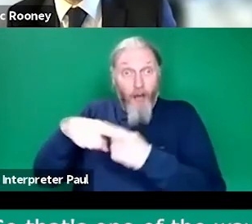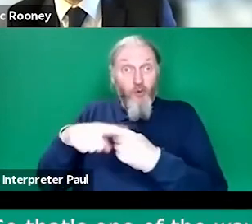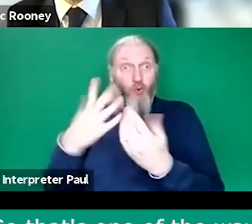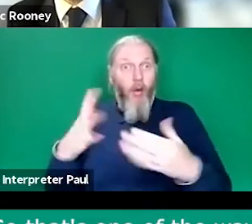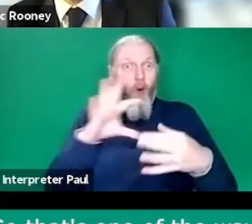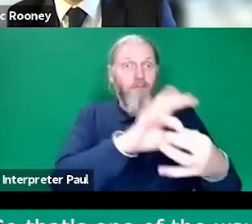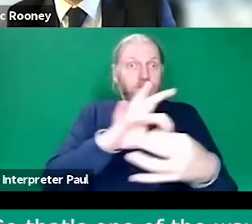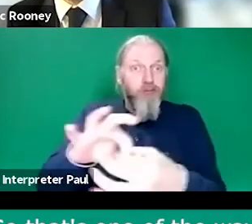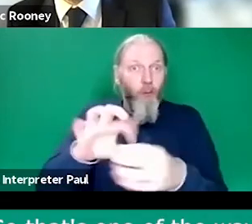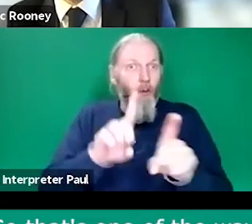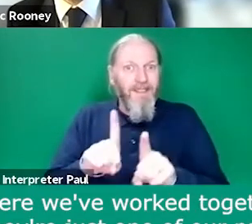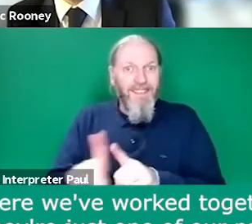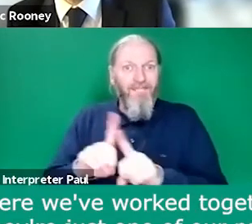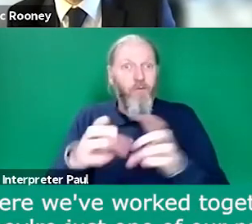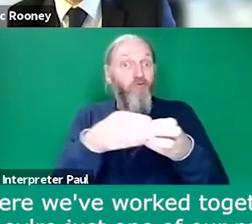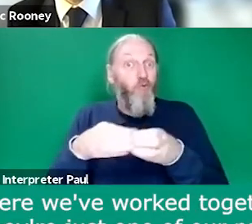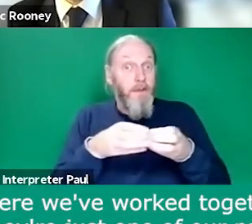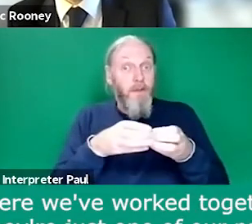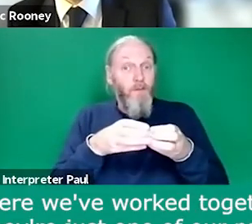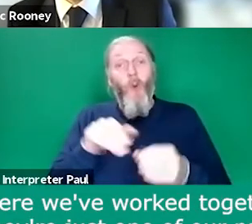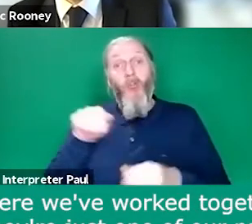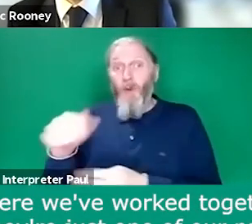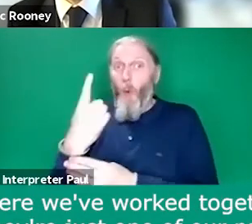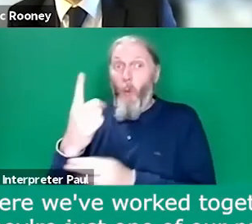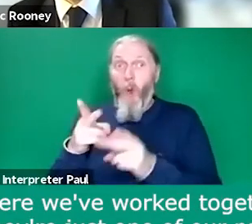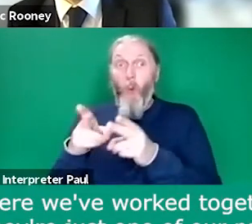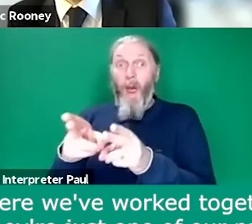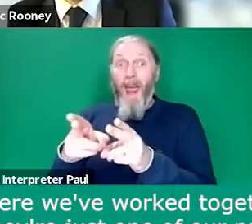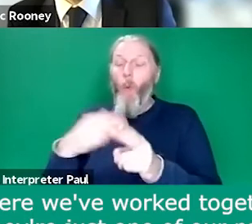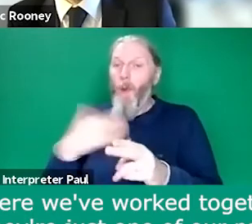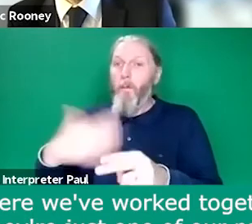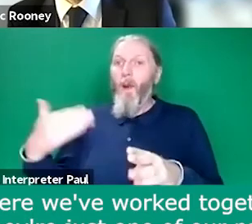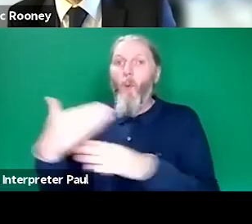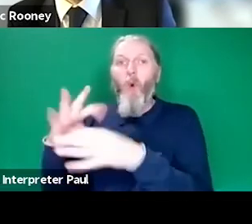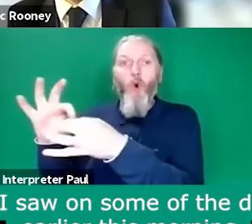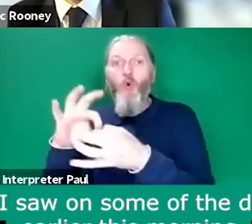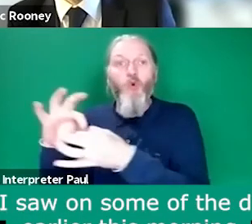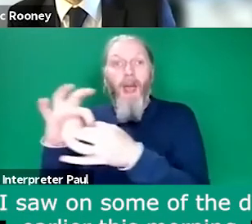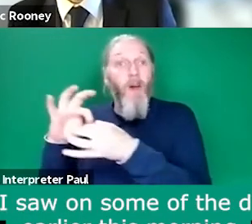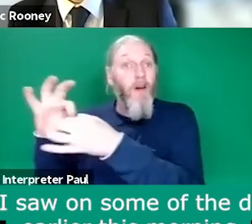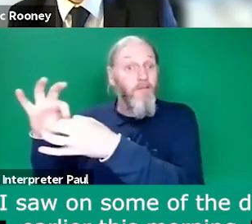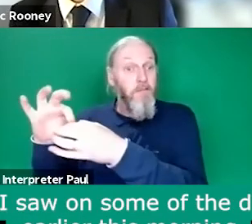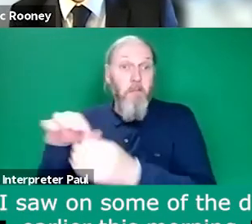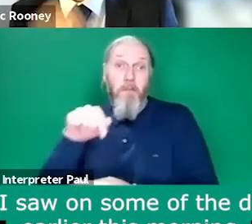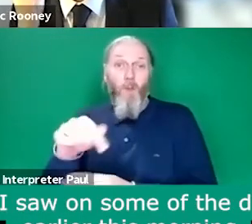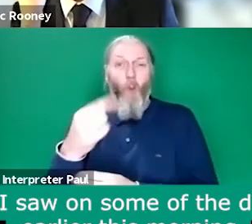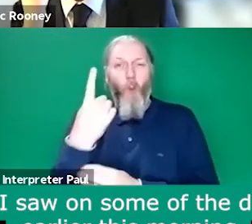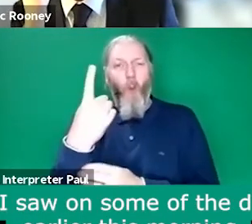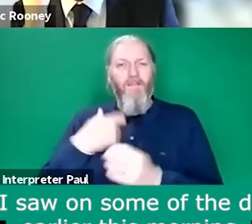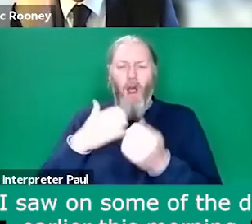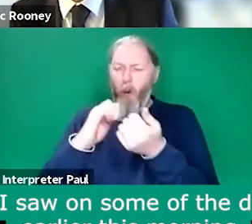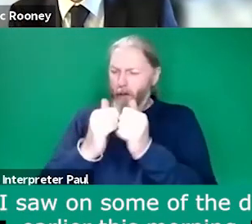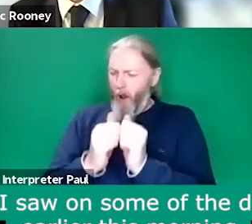So that's one of the ways where we've worked together, and they're just one of our partners. I